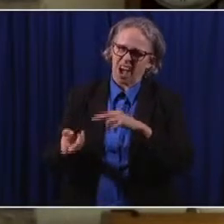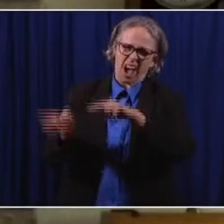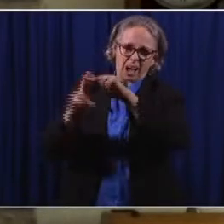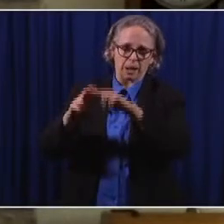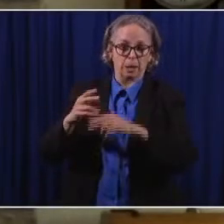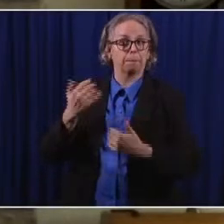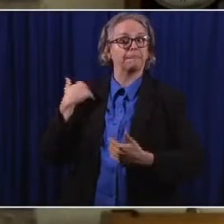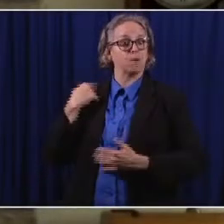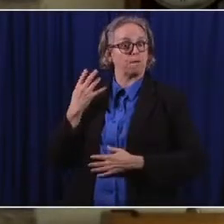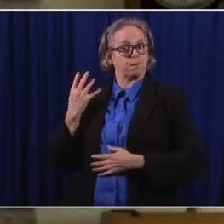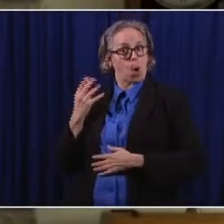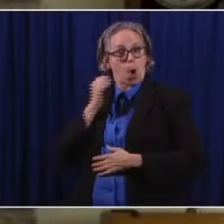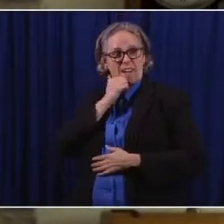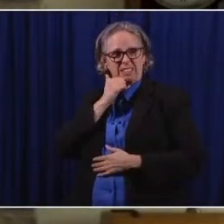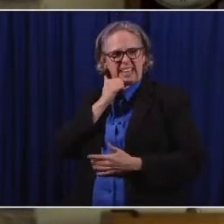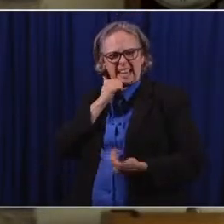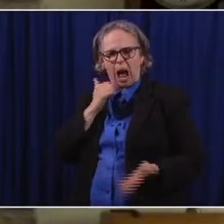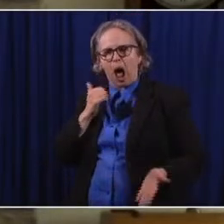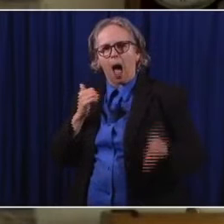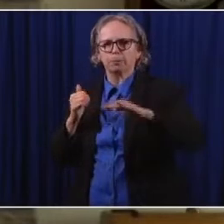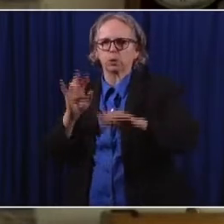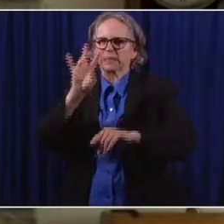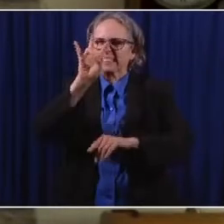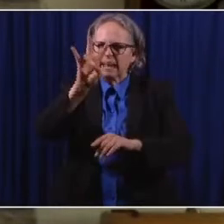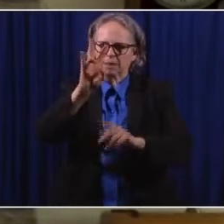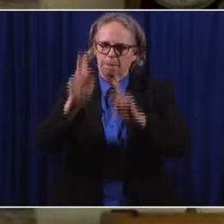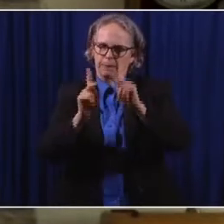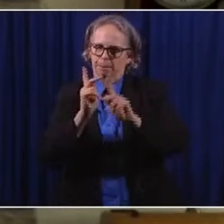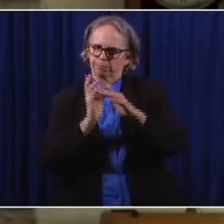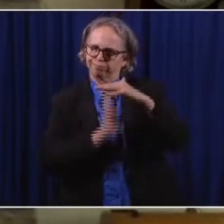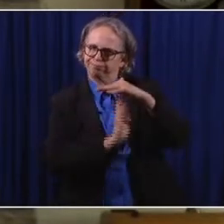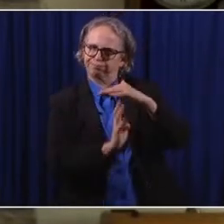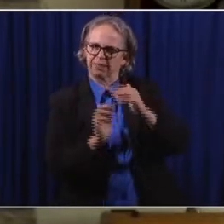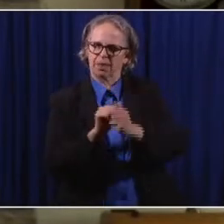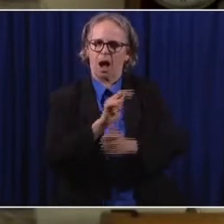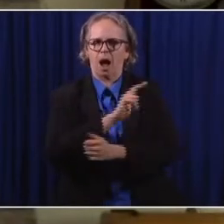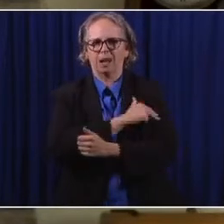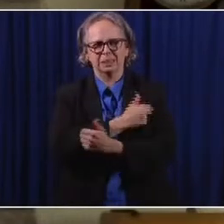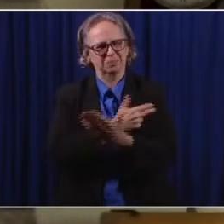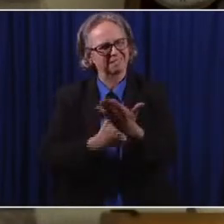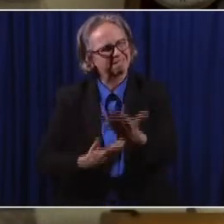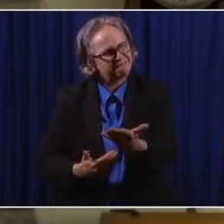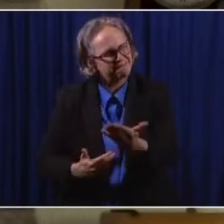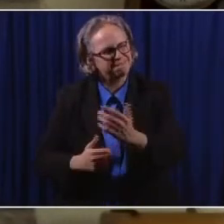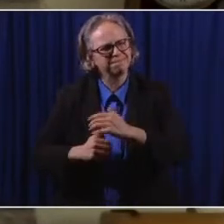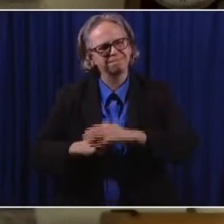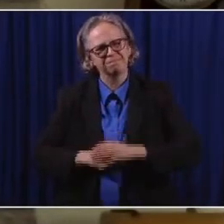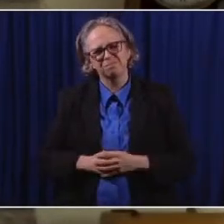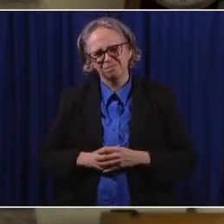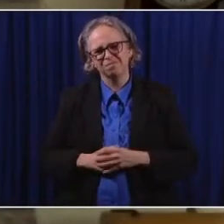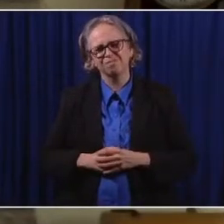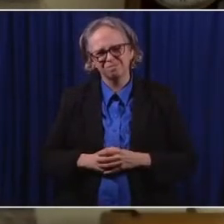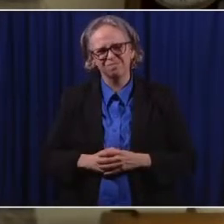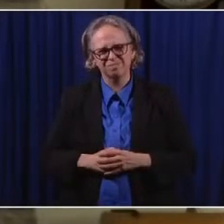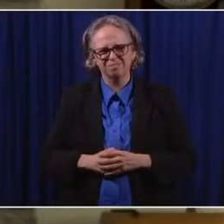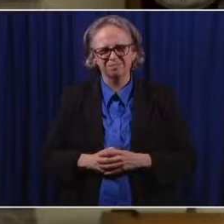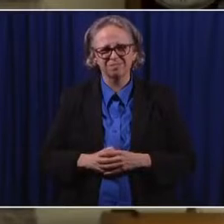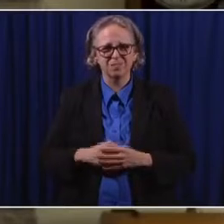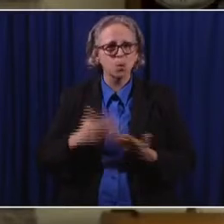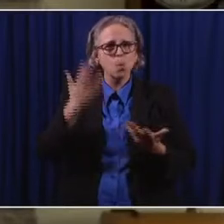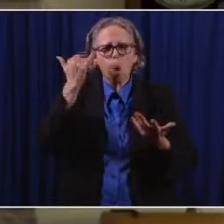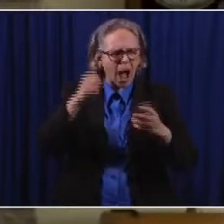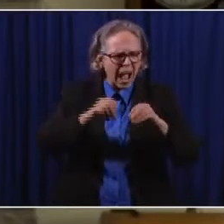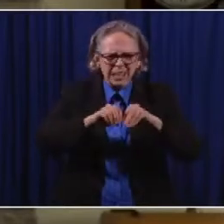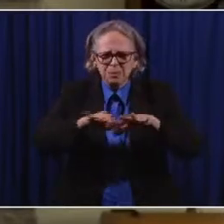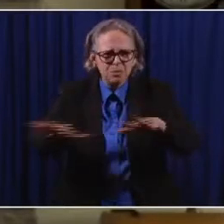7 per day on September 13th. Cases with the University of Dayton have also stabilized, as